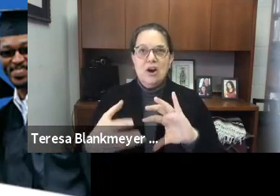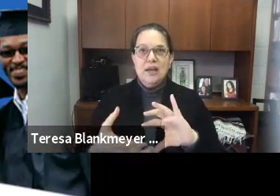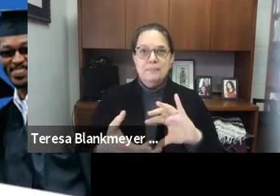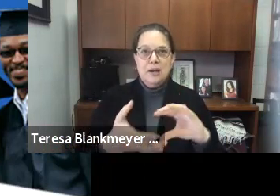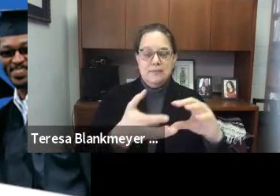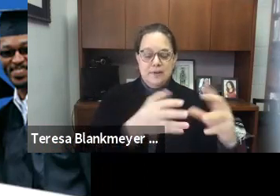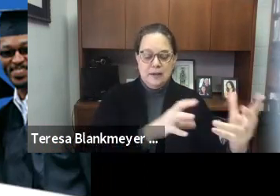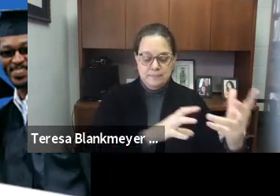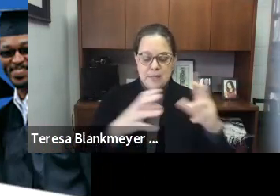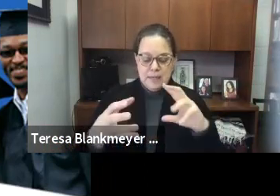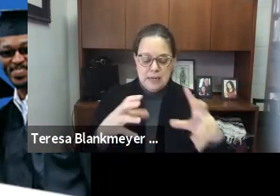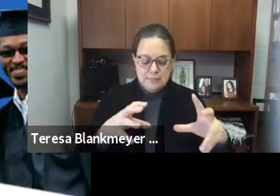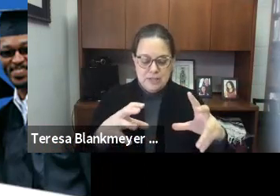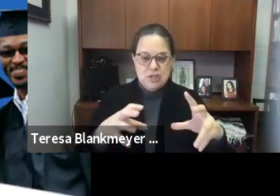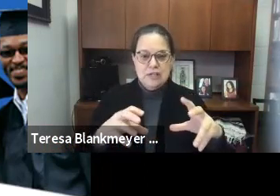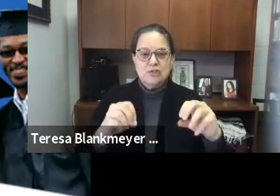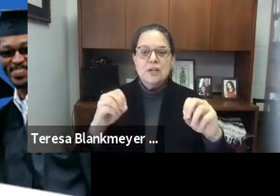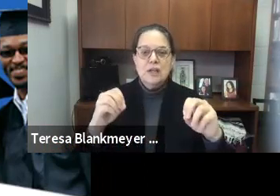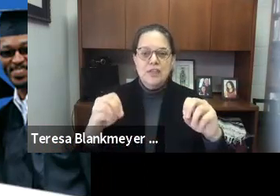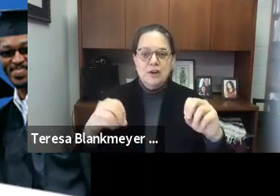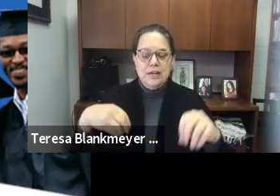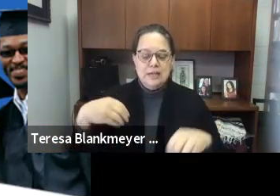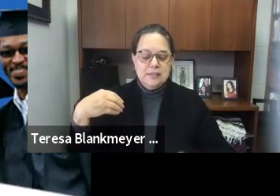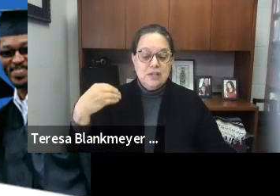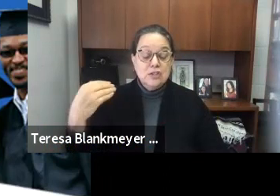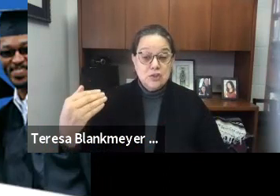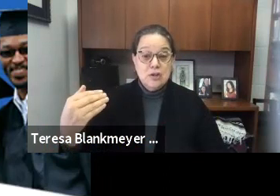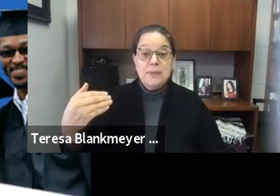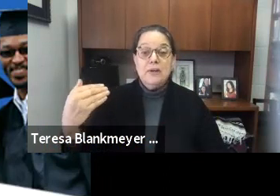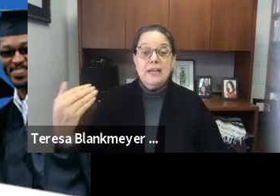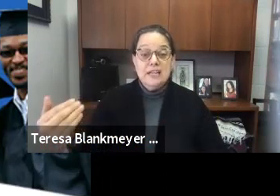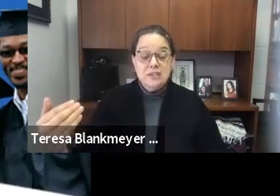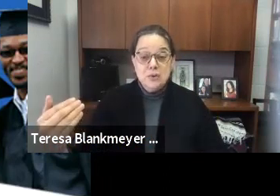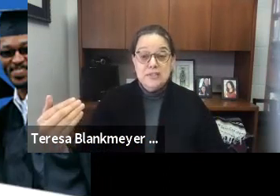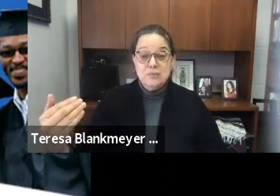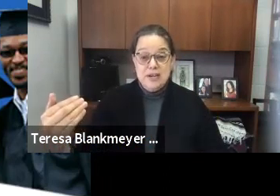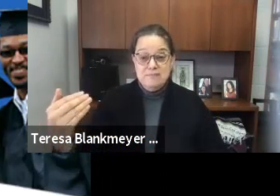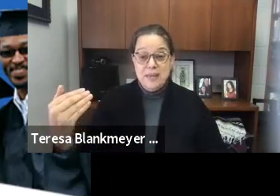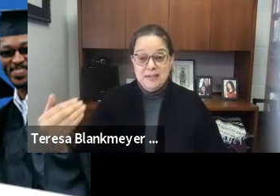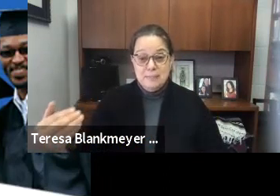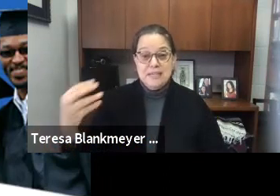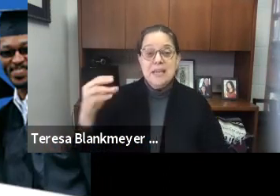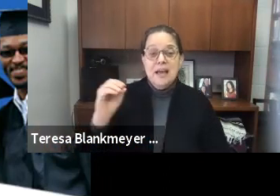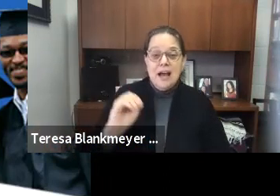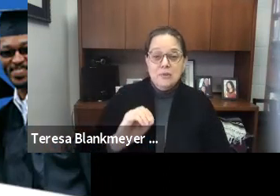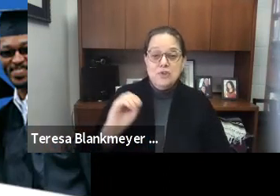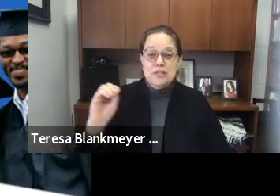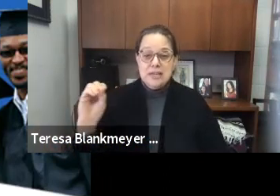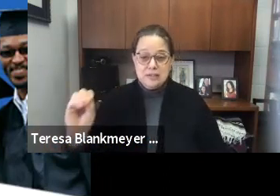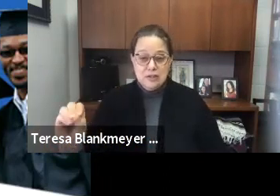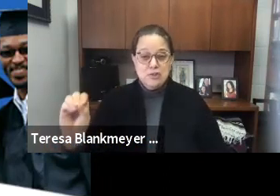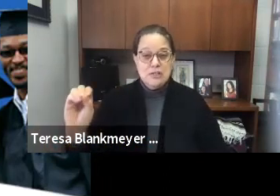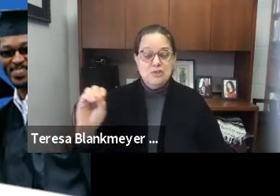this time of climate change, there is concern about an increased rate of pandemics, how